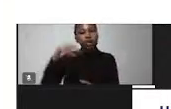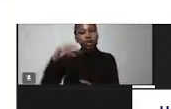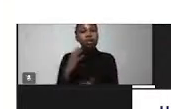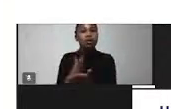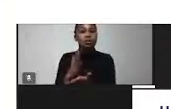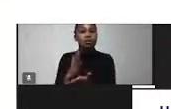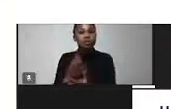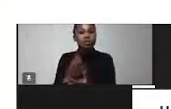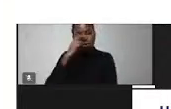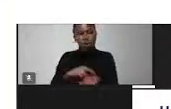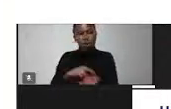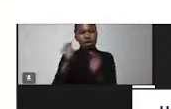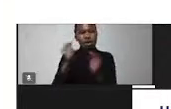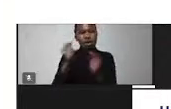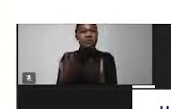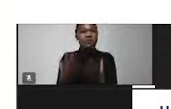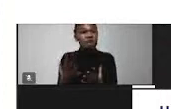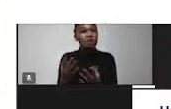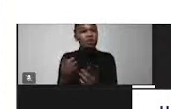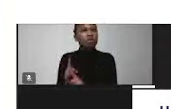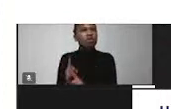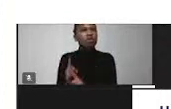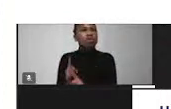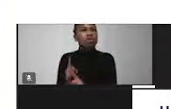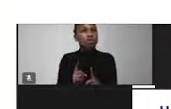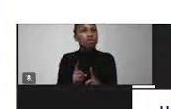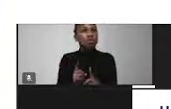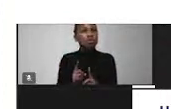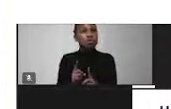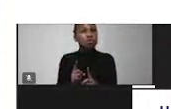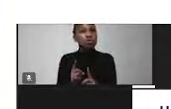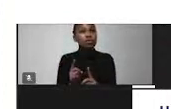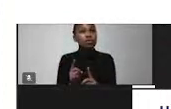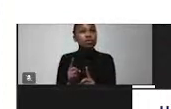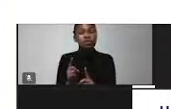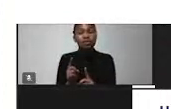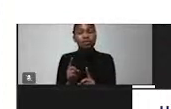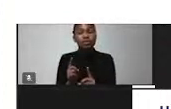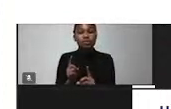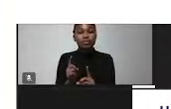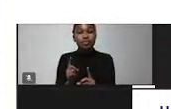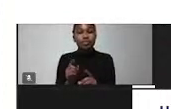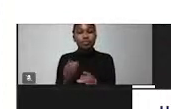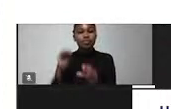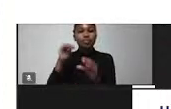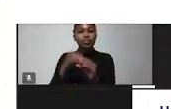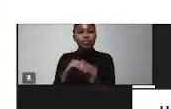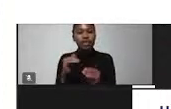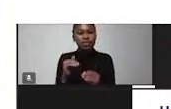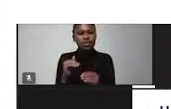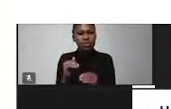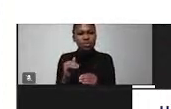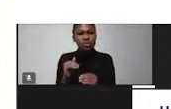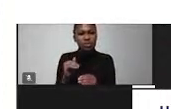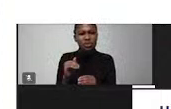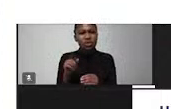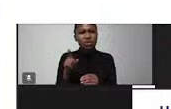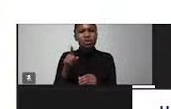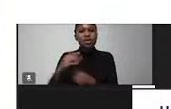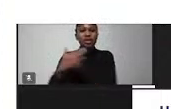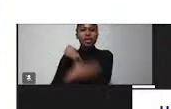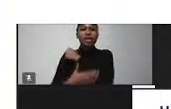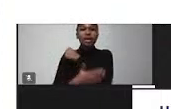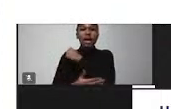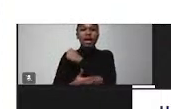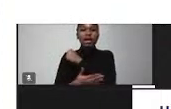value that that adds to our foreign direct, our foreign currency into the country and the Western